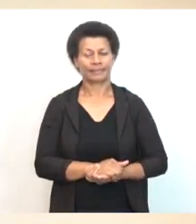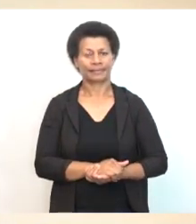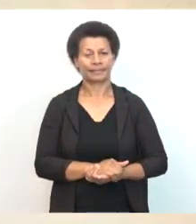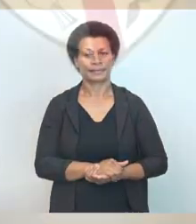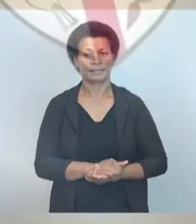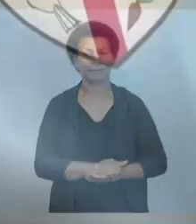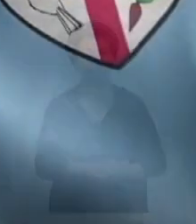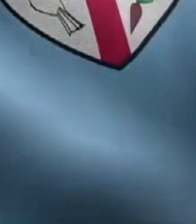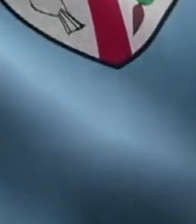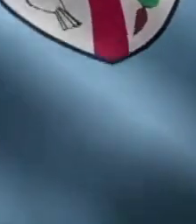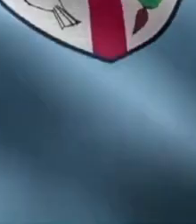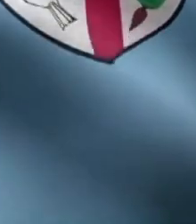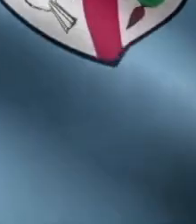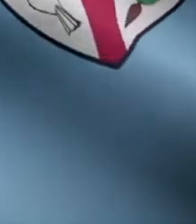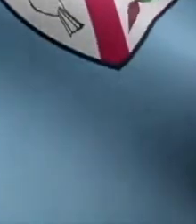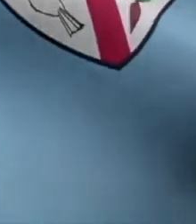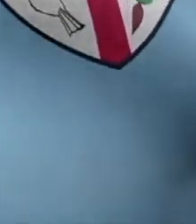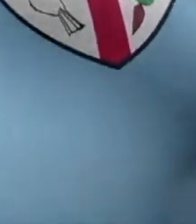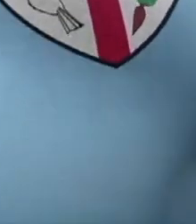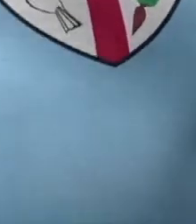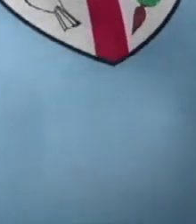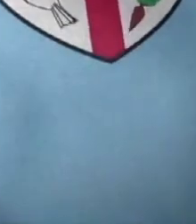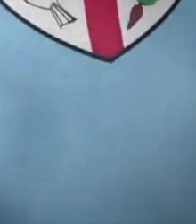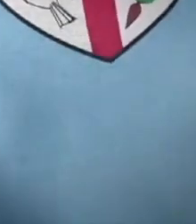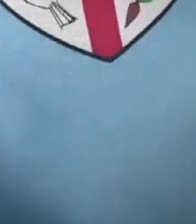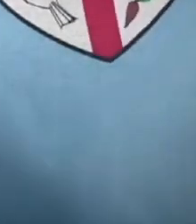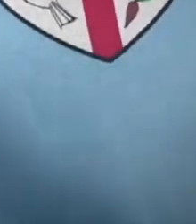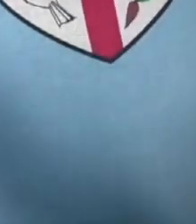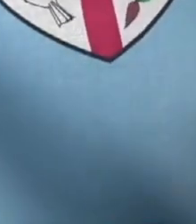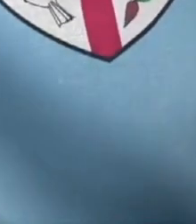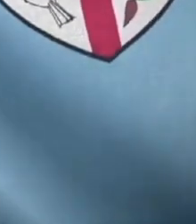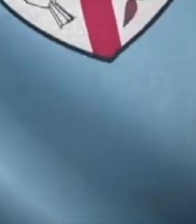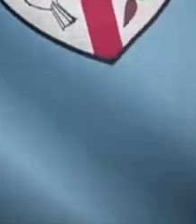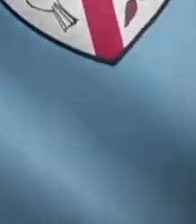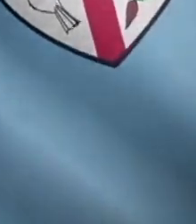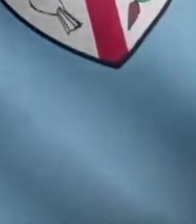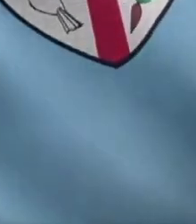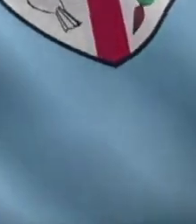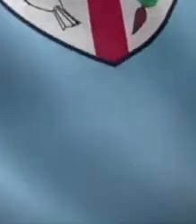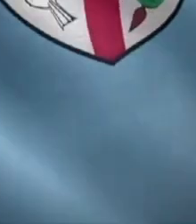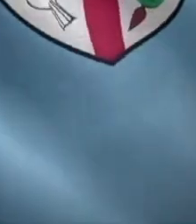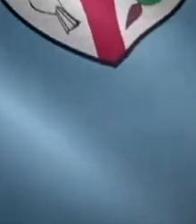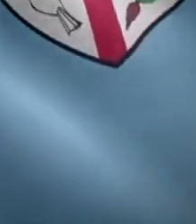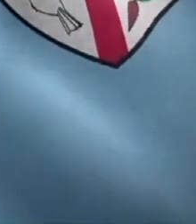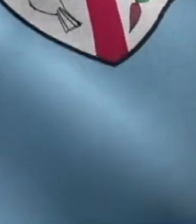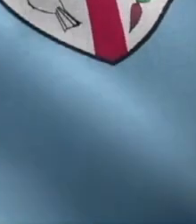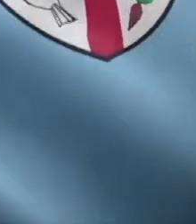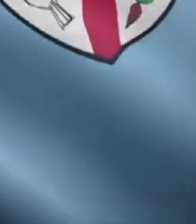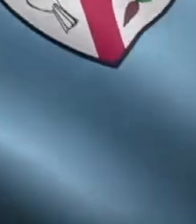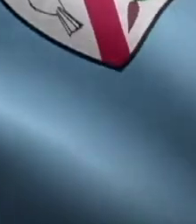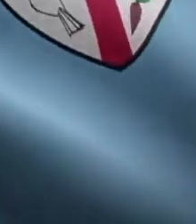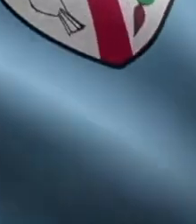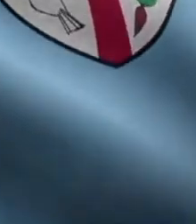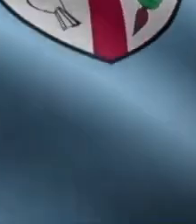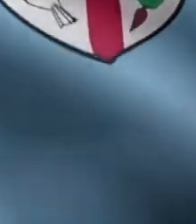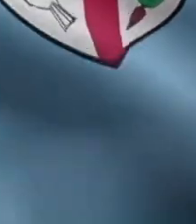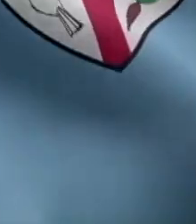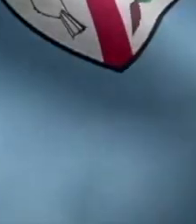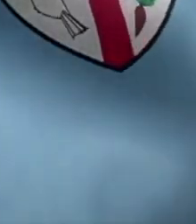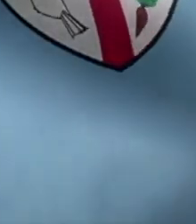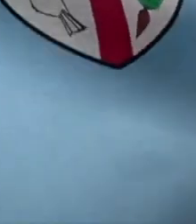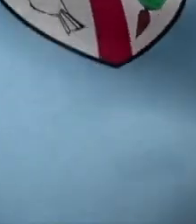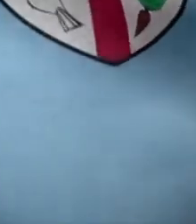So follow up to the supervisor question. Does Mohammed Sanim remain in government's payroll pending investigation with the